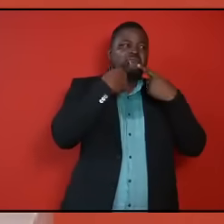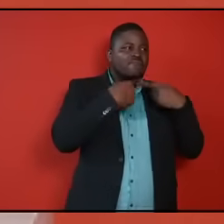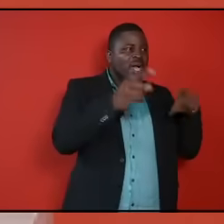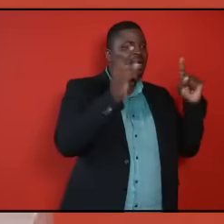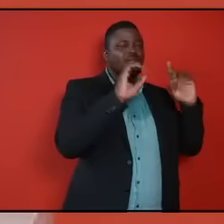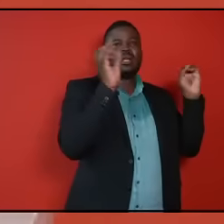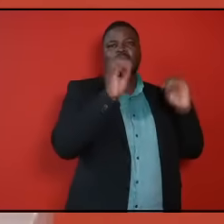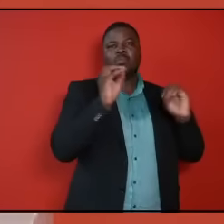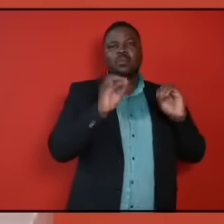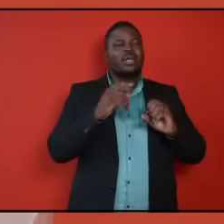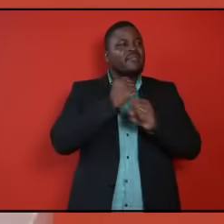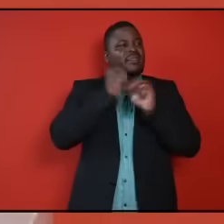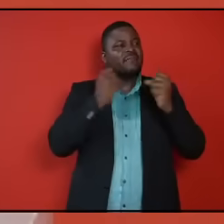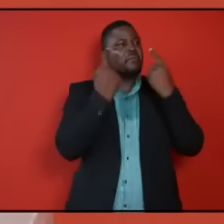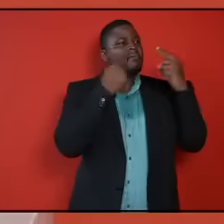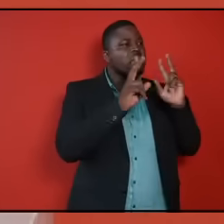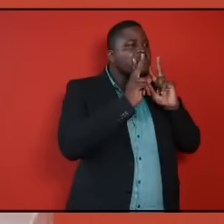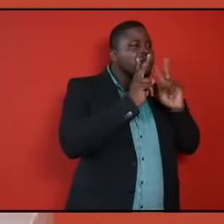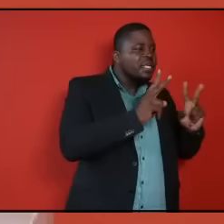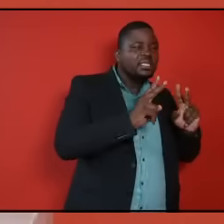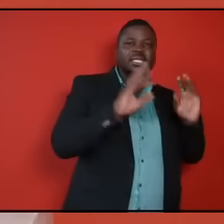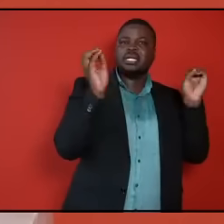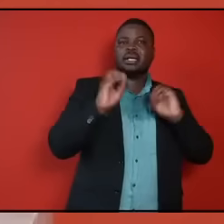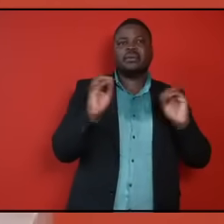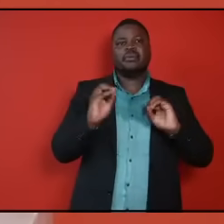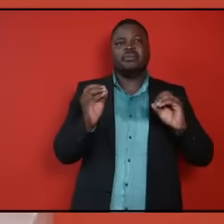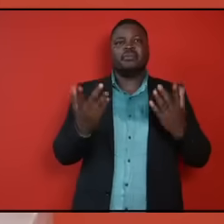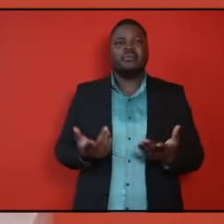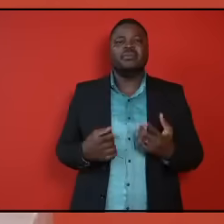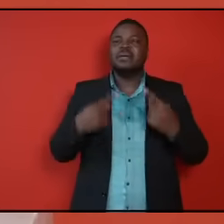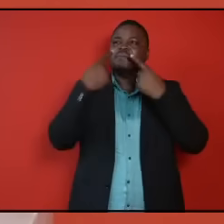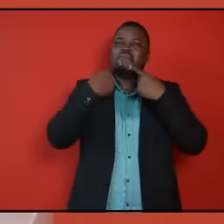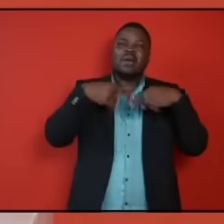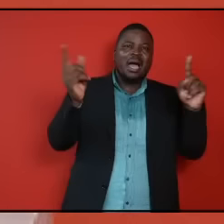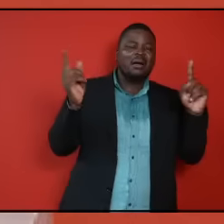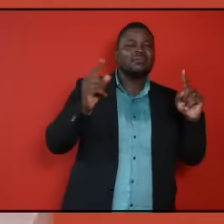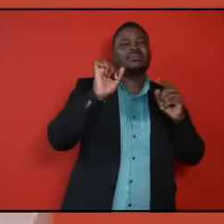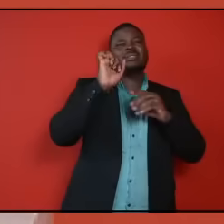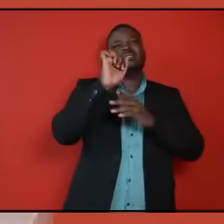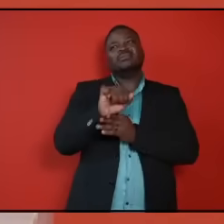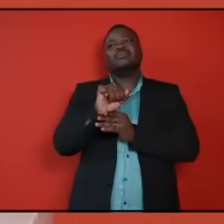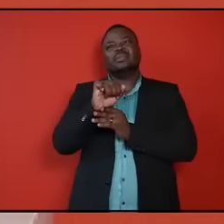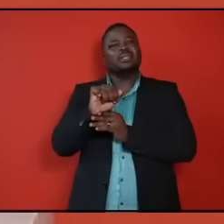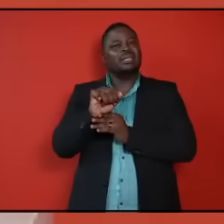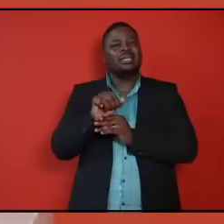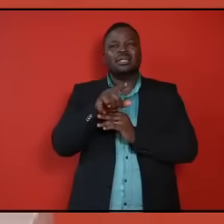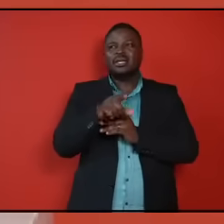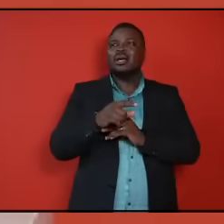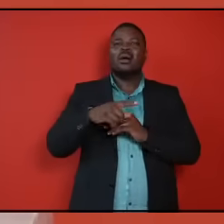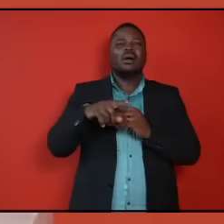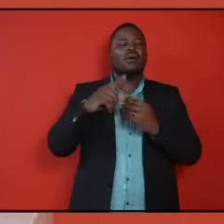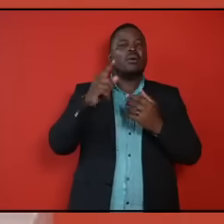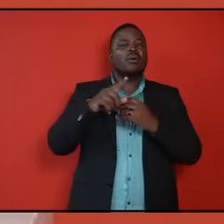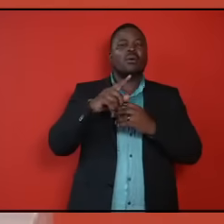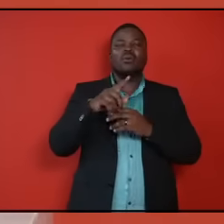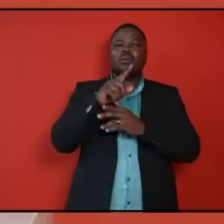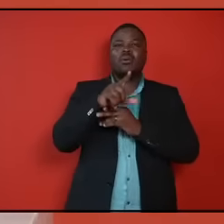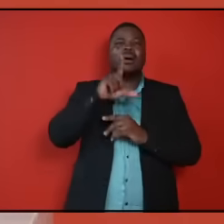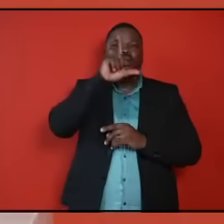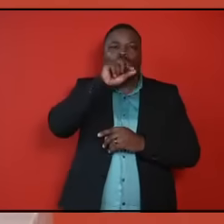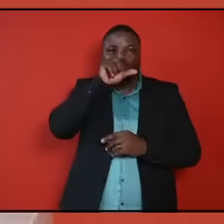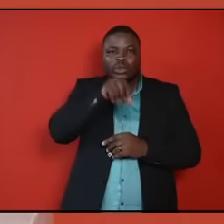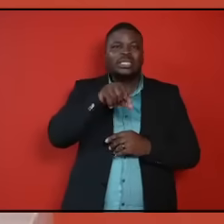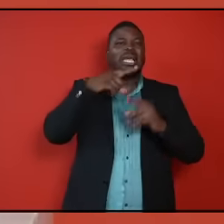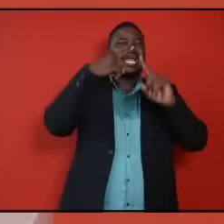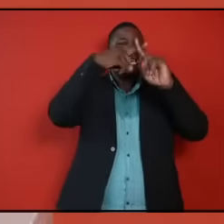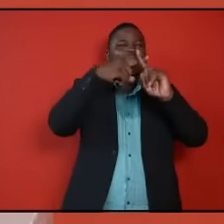has ever visited that thing. I announce it, I speak about it openly. It's there on my tweet. I pinned it